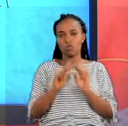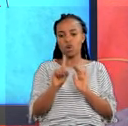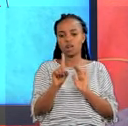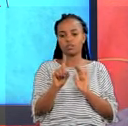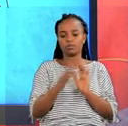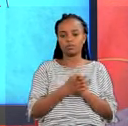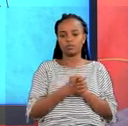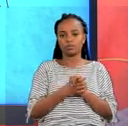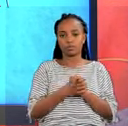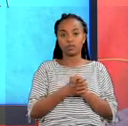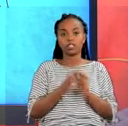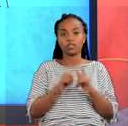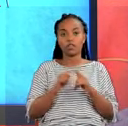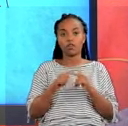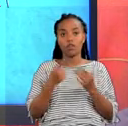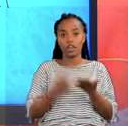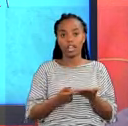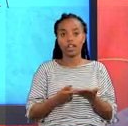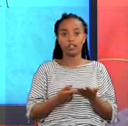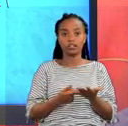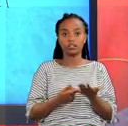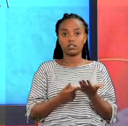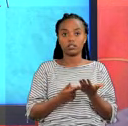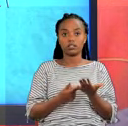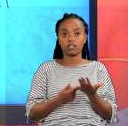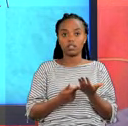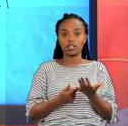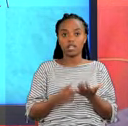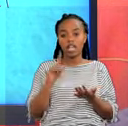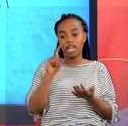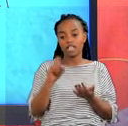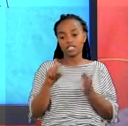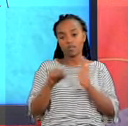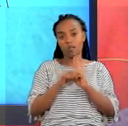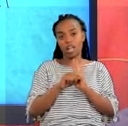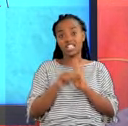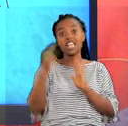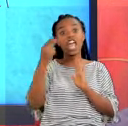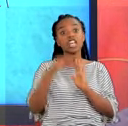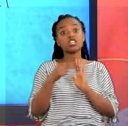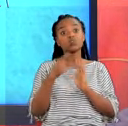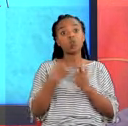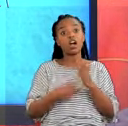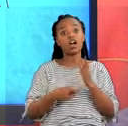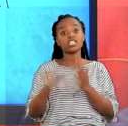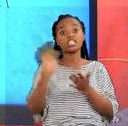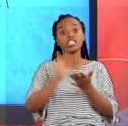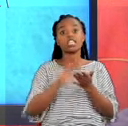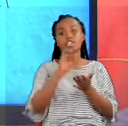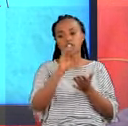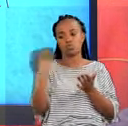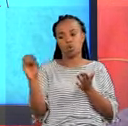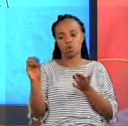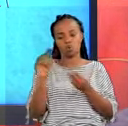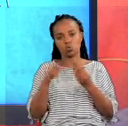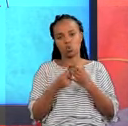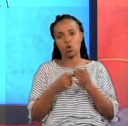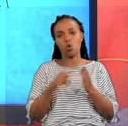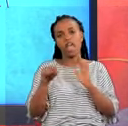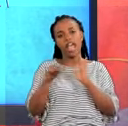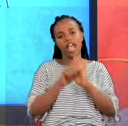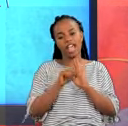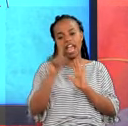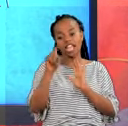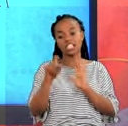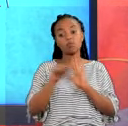1. Therefore, here, x minus our h is 0, 0, center is 0, 0, so x minus